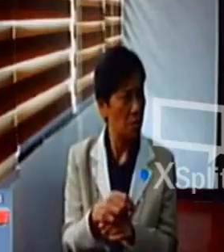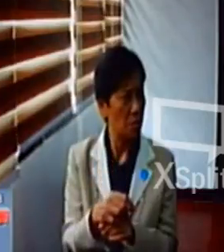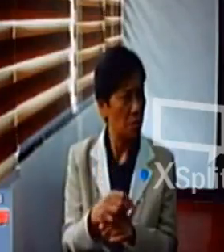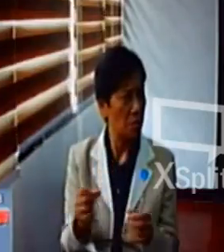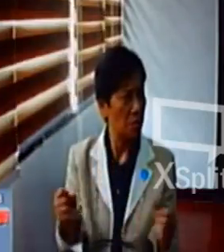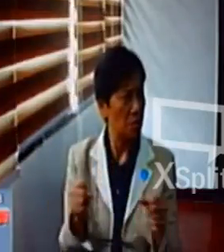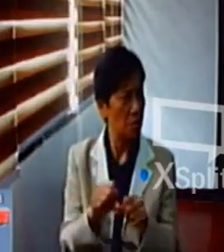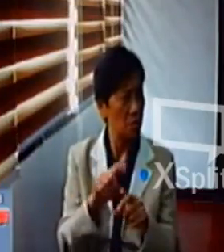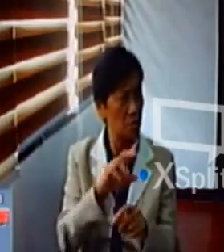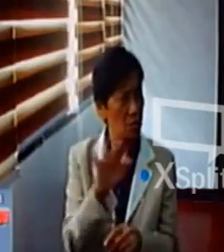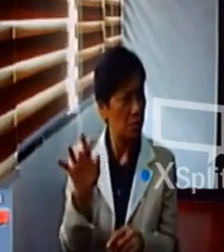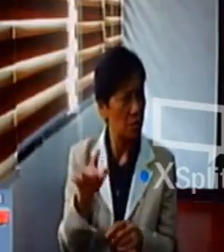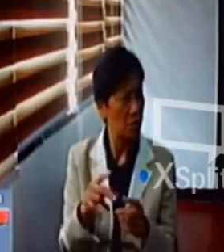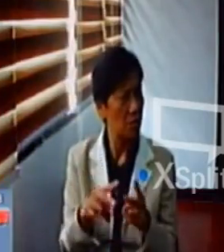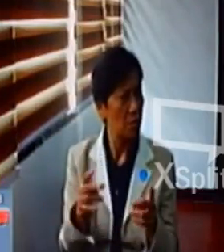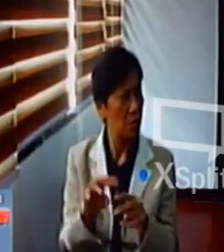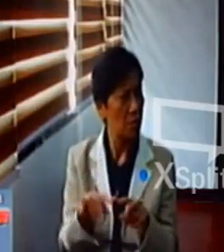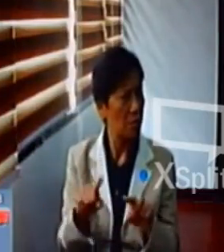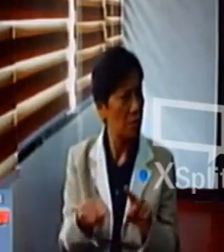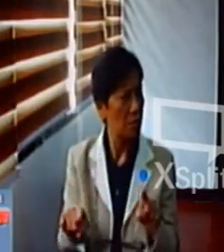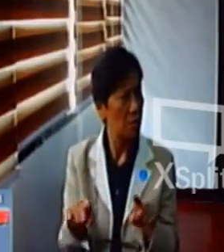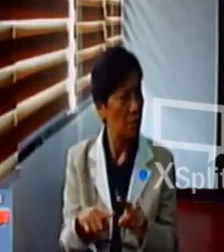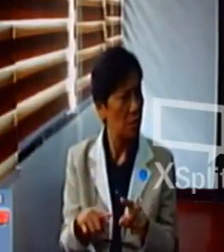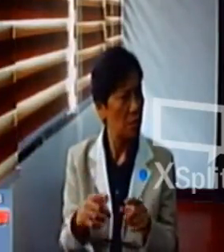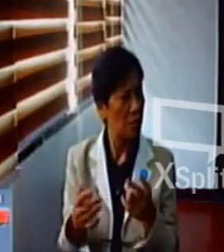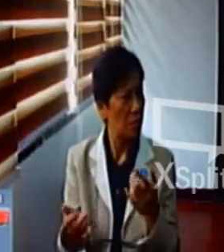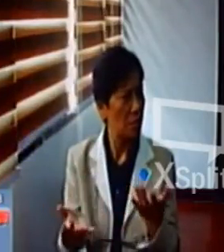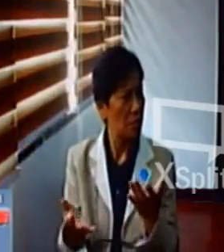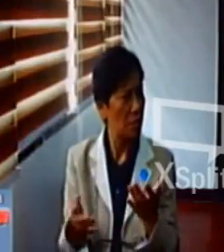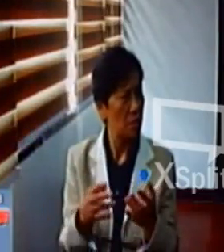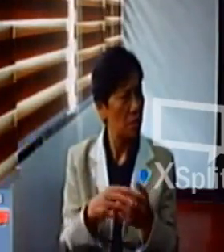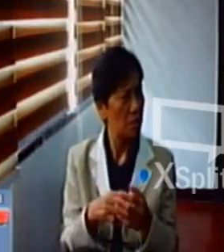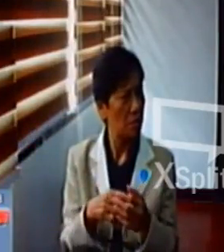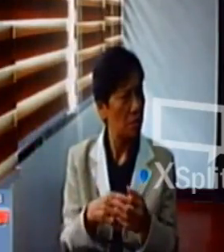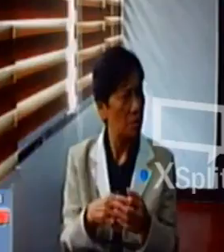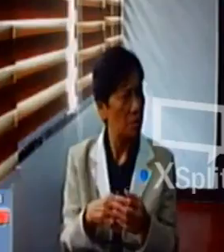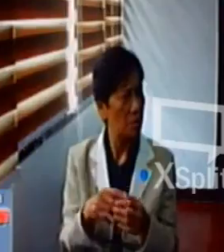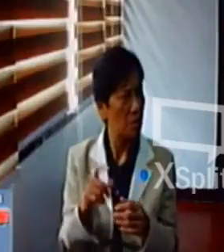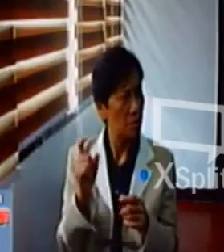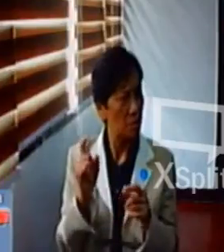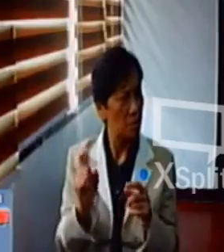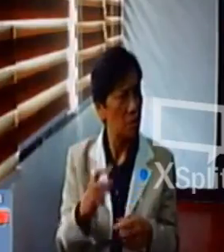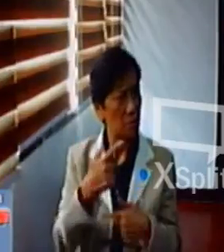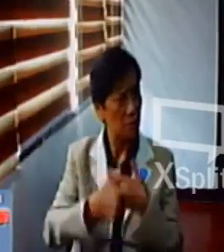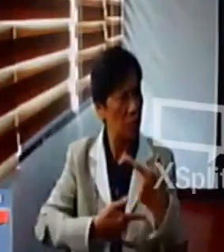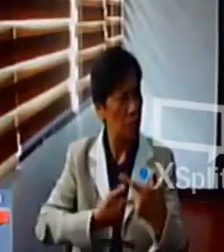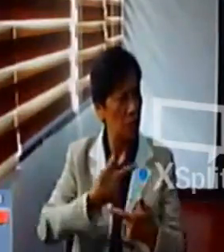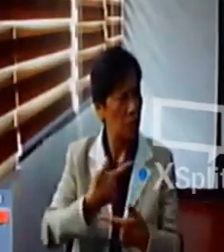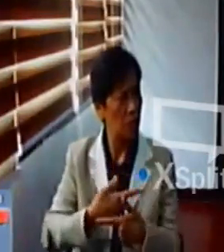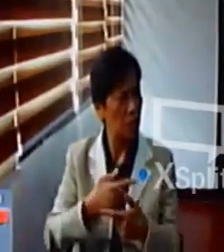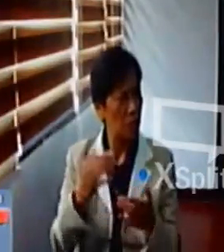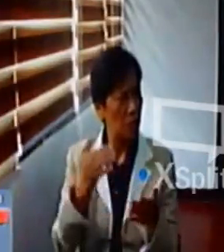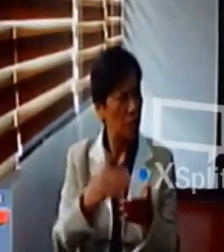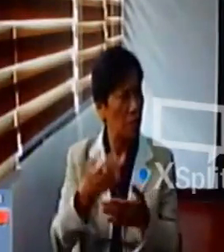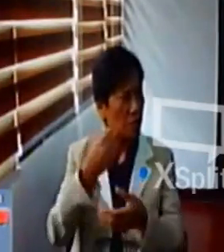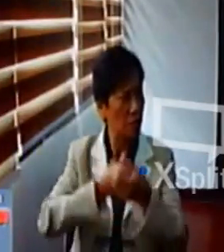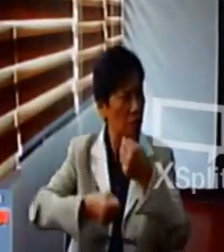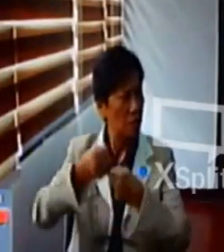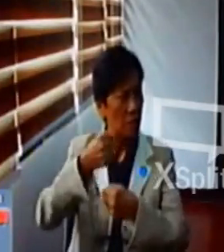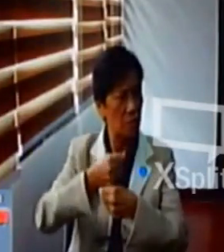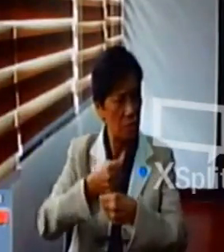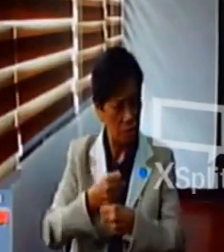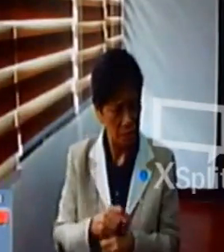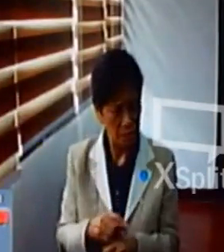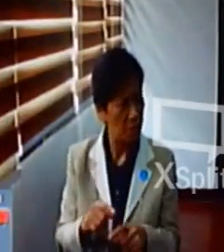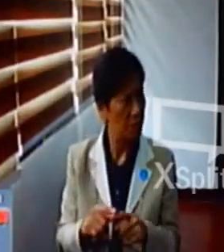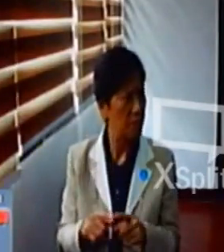It looks like it's really man-made. If it's not, it should be like geologic times, like thousands of years. But